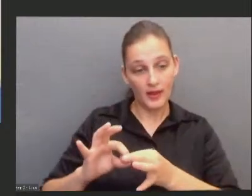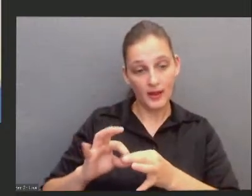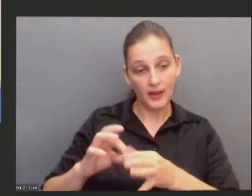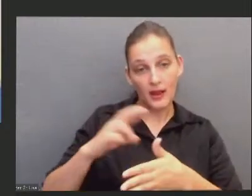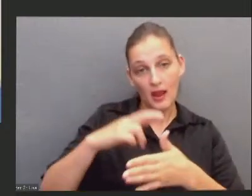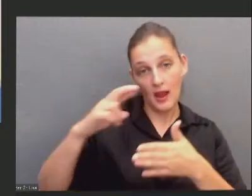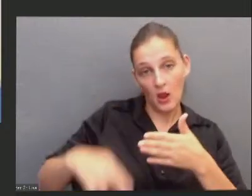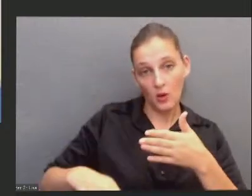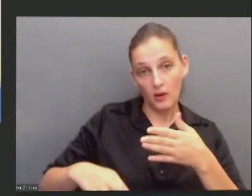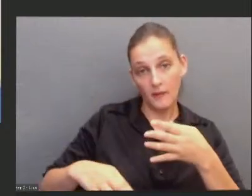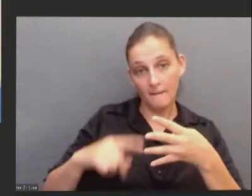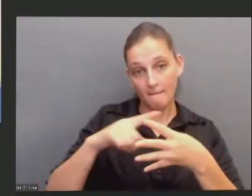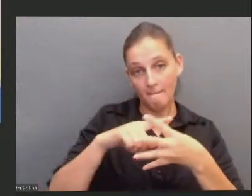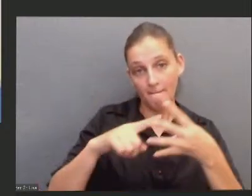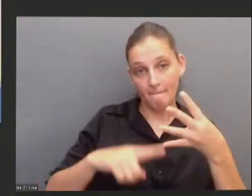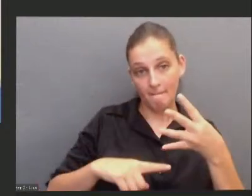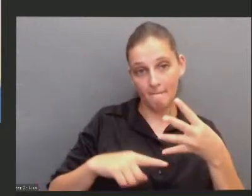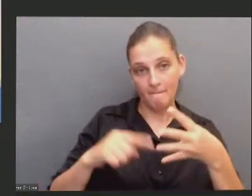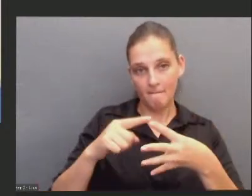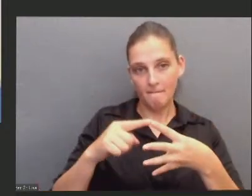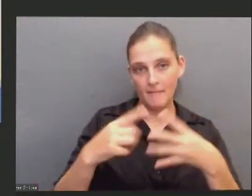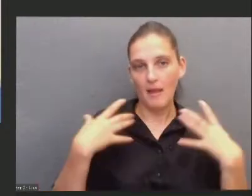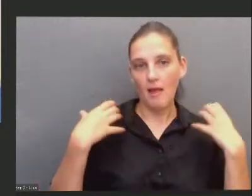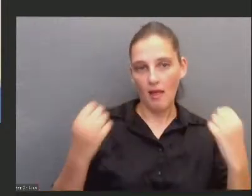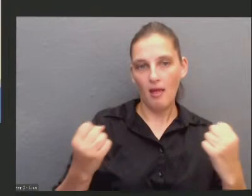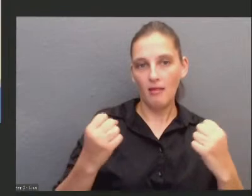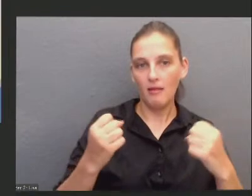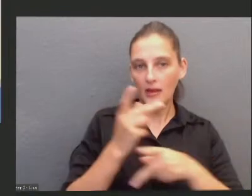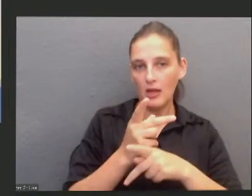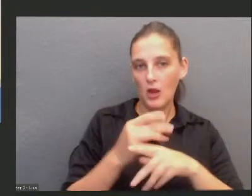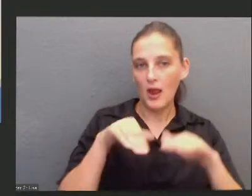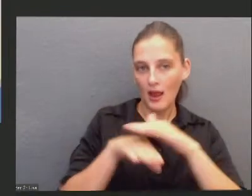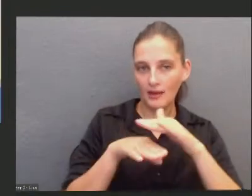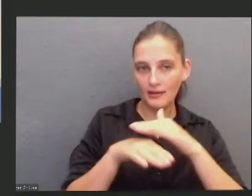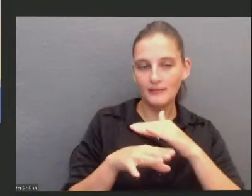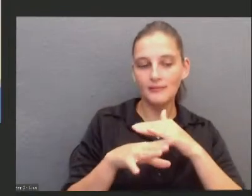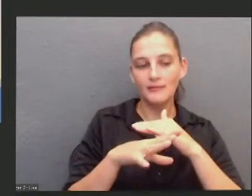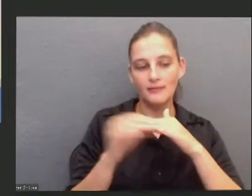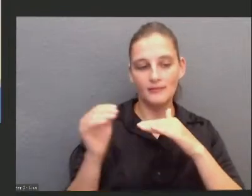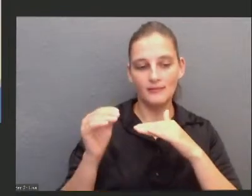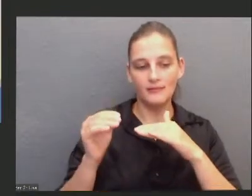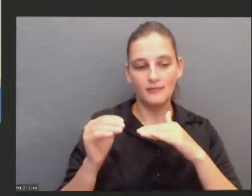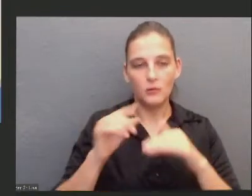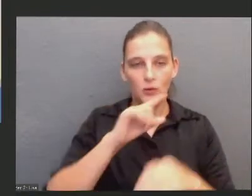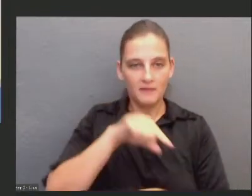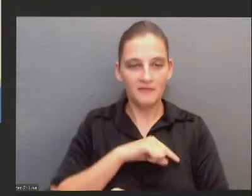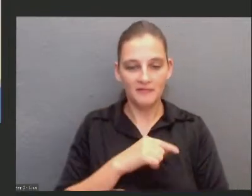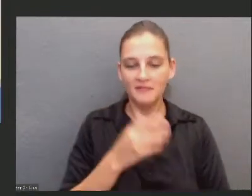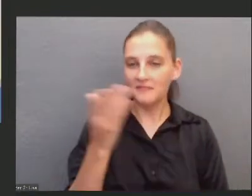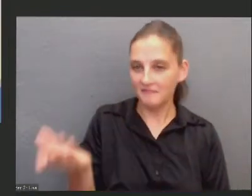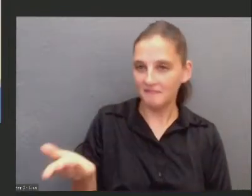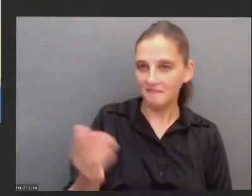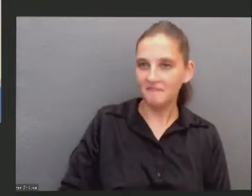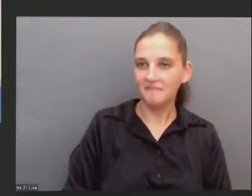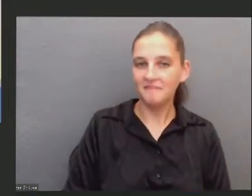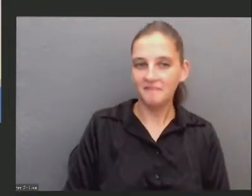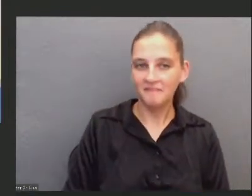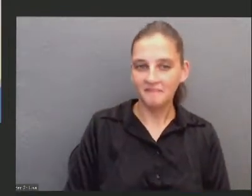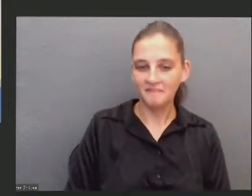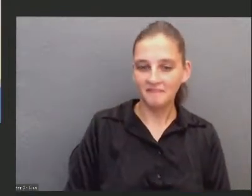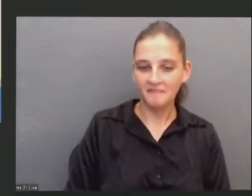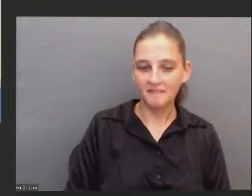statements on healthcare access and quality. Dr. Putnam, please take it away and present the